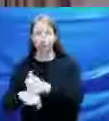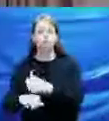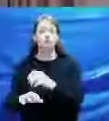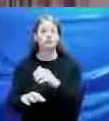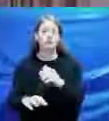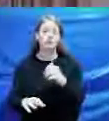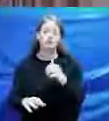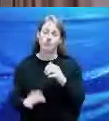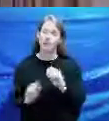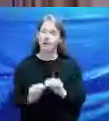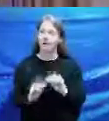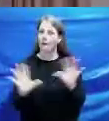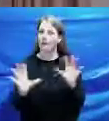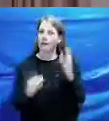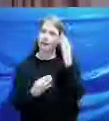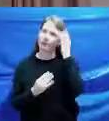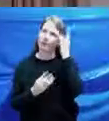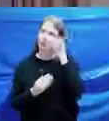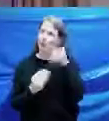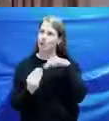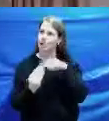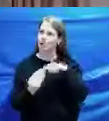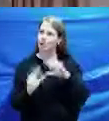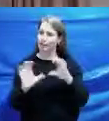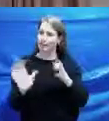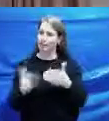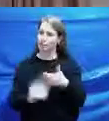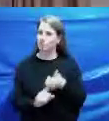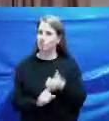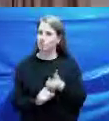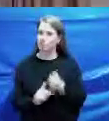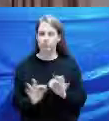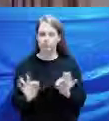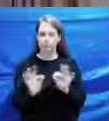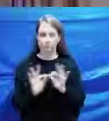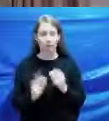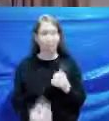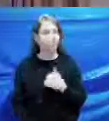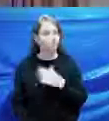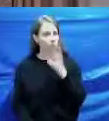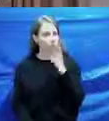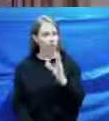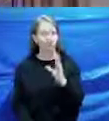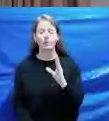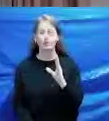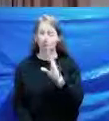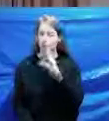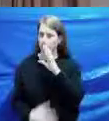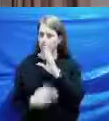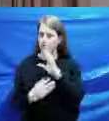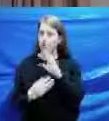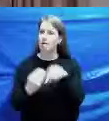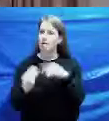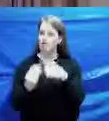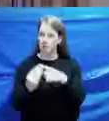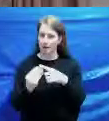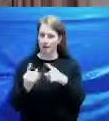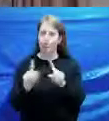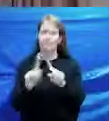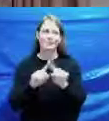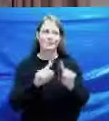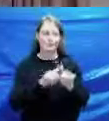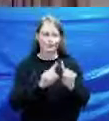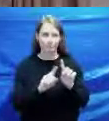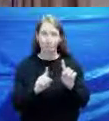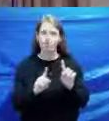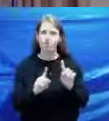picture for us to keep in mind. So we'll go a little bit more in depth in some of the shifts that the commissioner shared with you, talk about